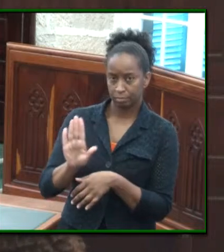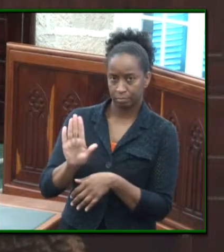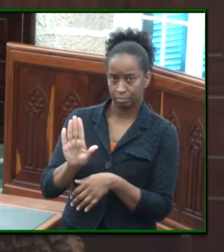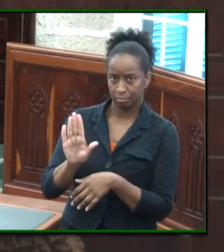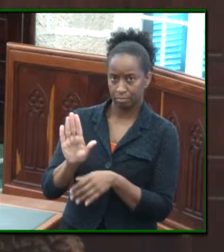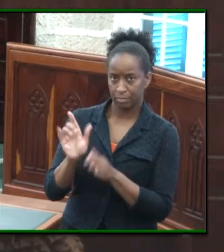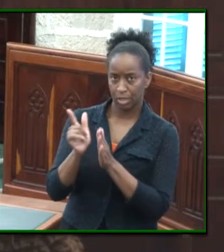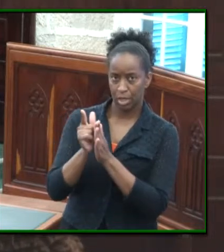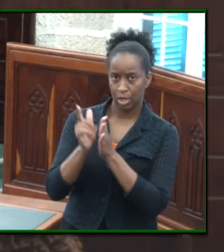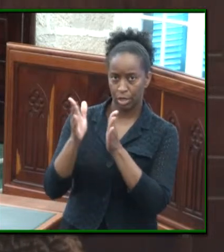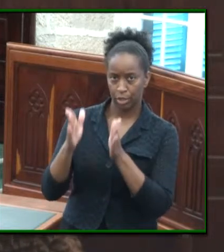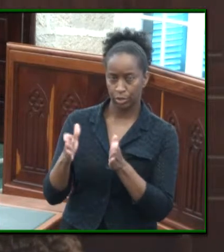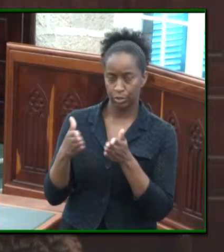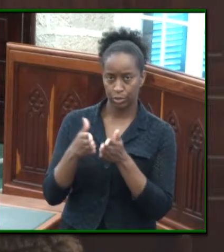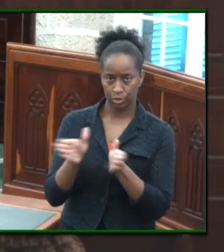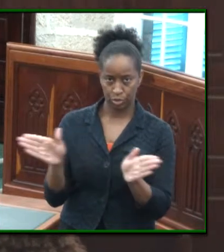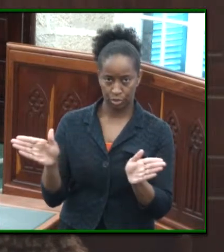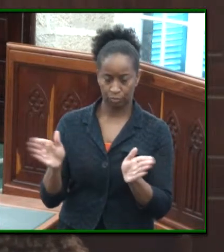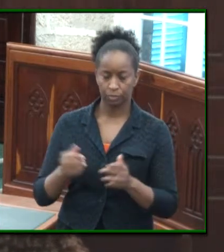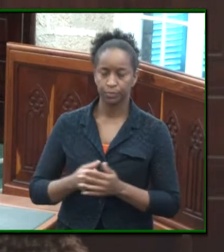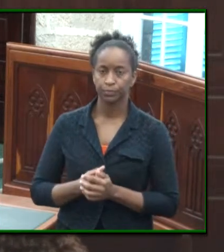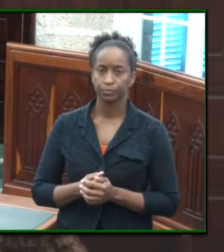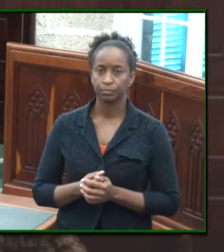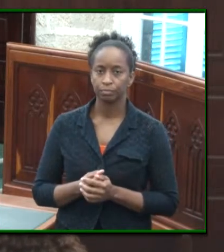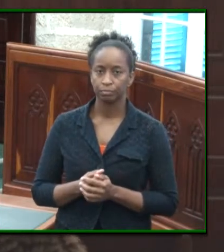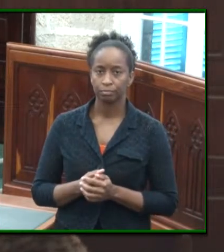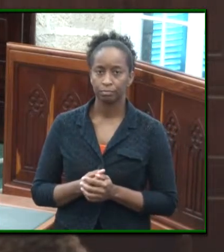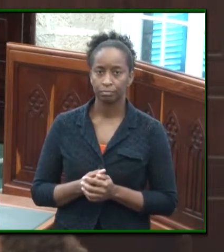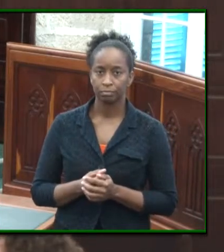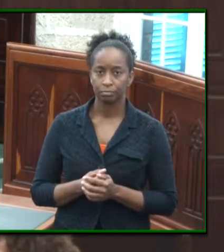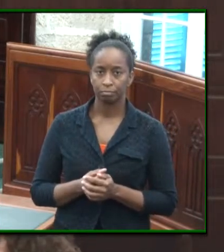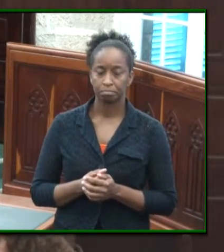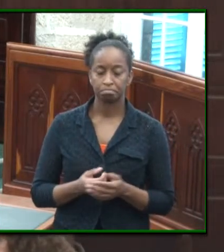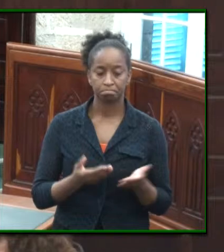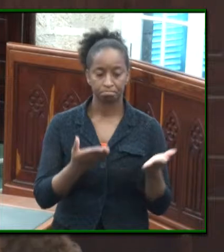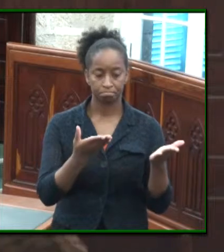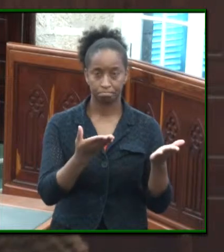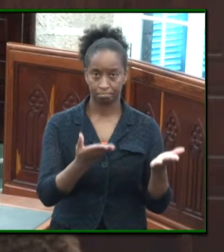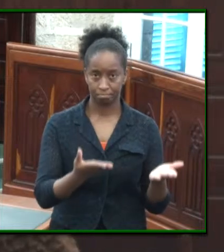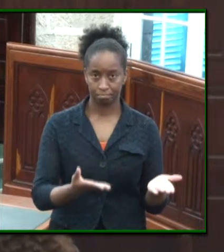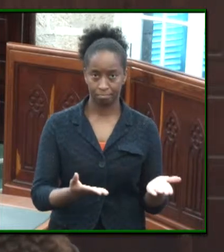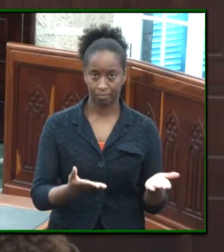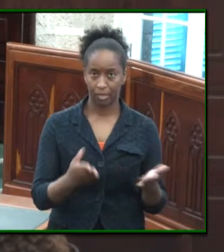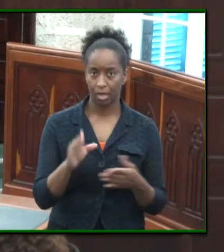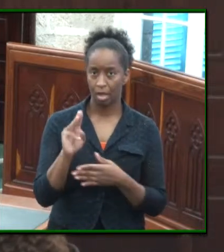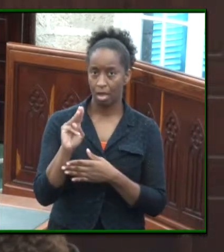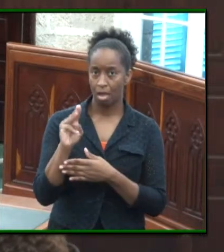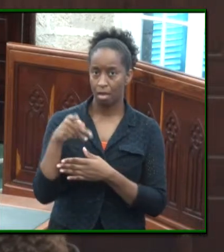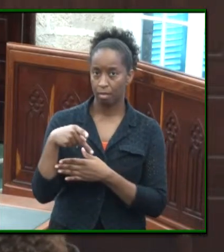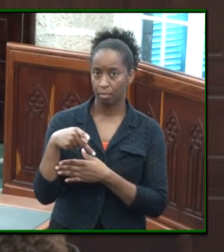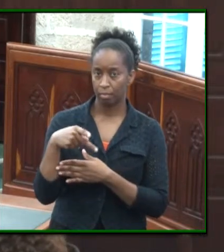the Honourable Member for St. James North.